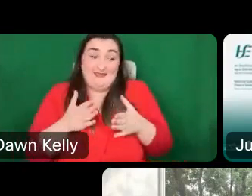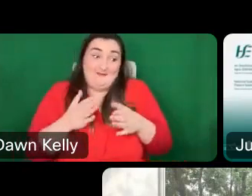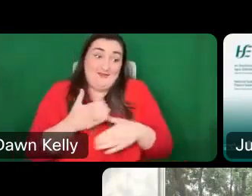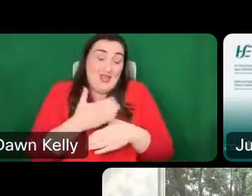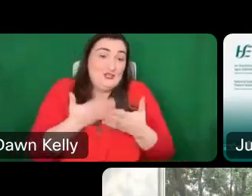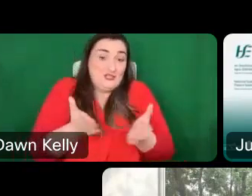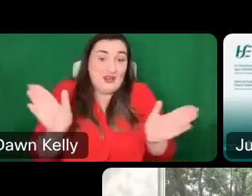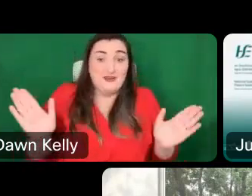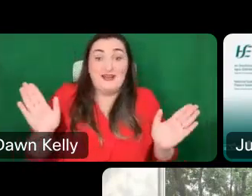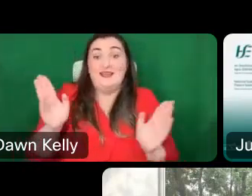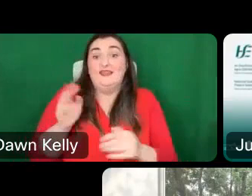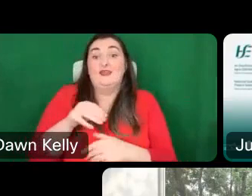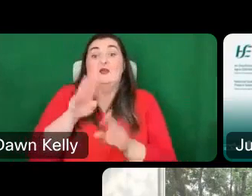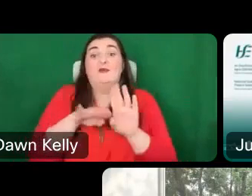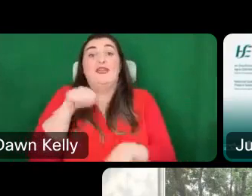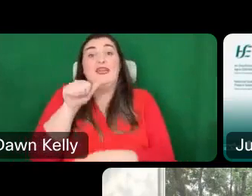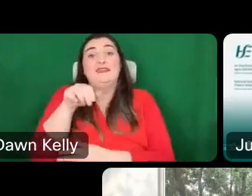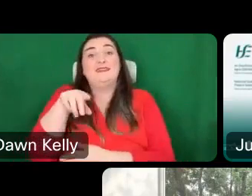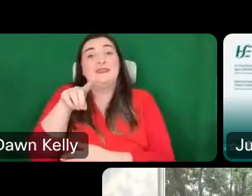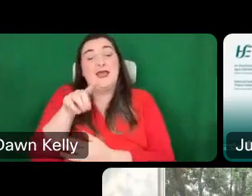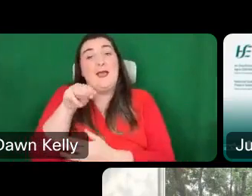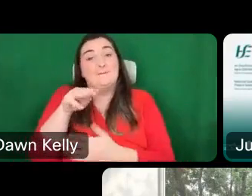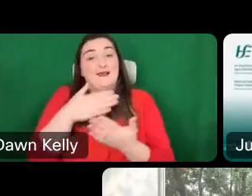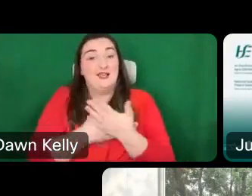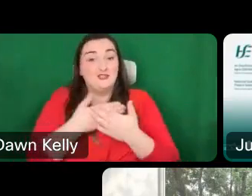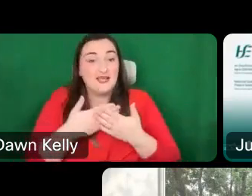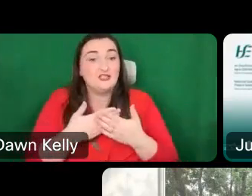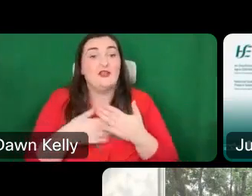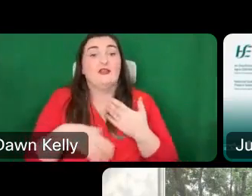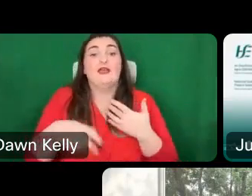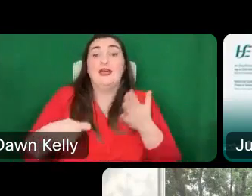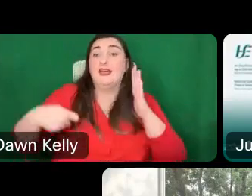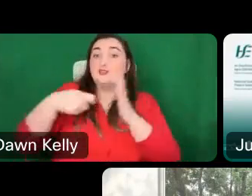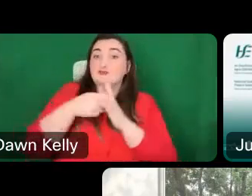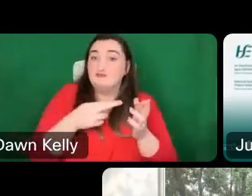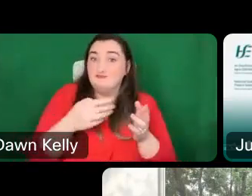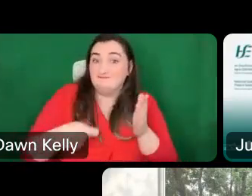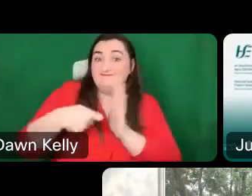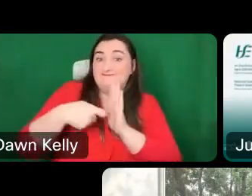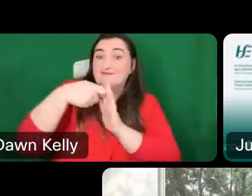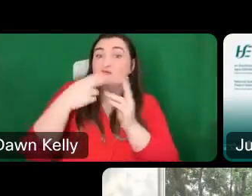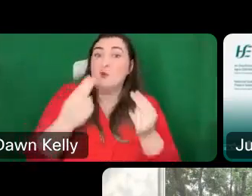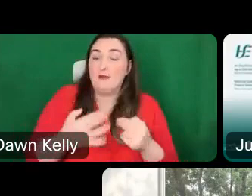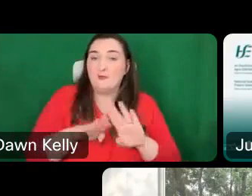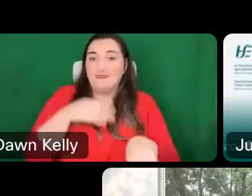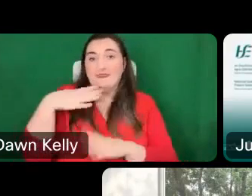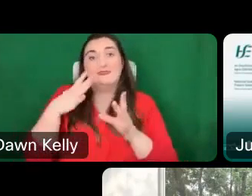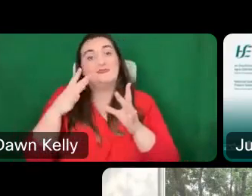ADM legislation, additional regulatory requirements within mental health, etc. So, you know, there's a lot of competing